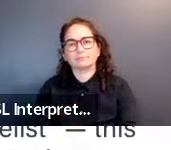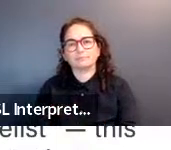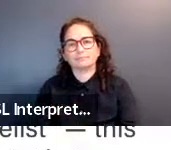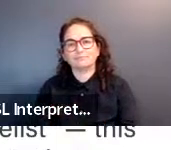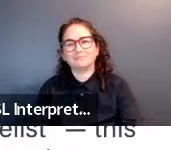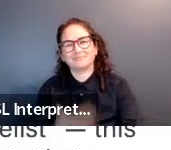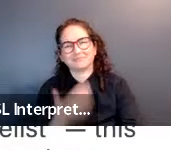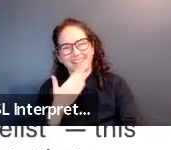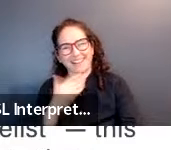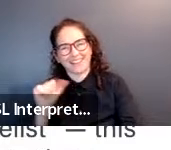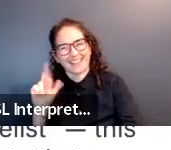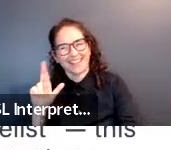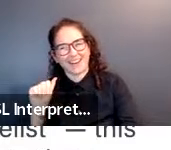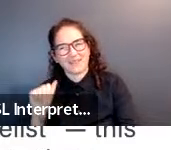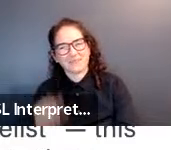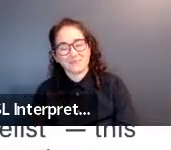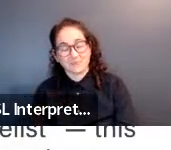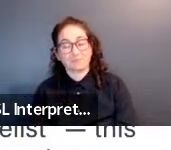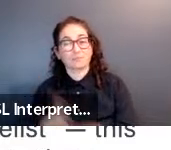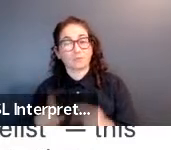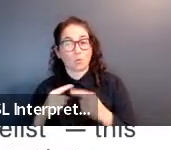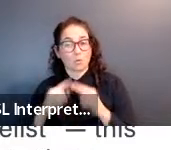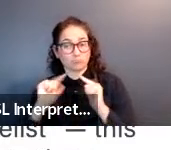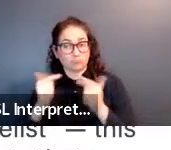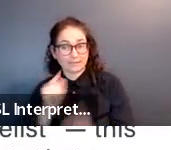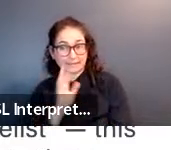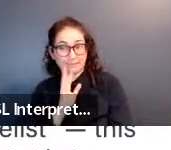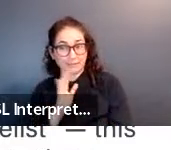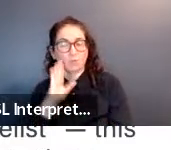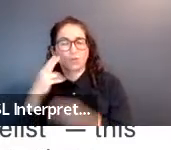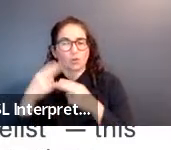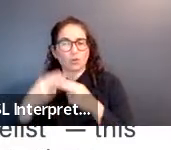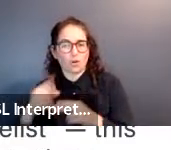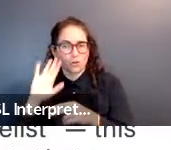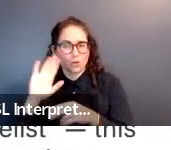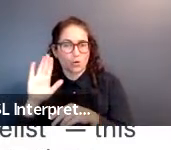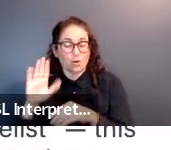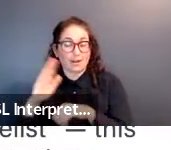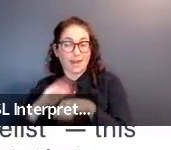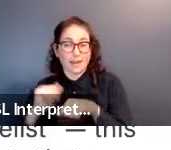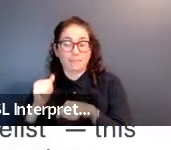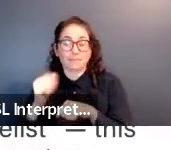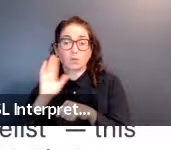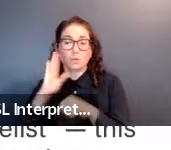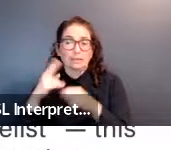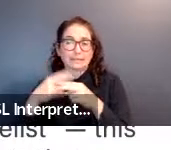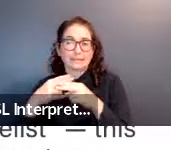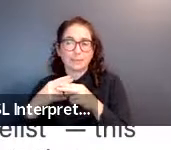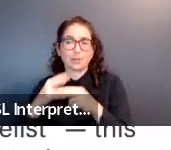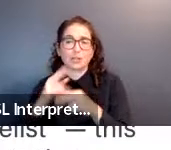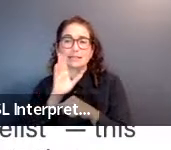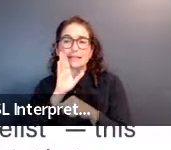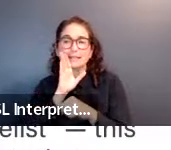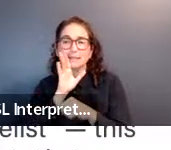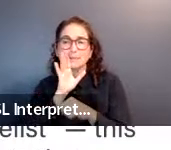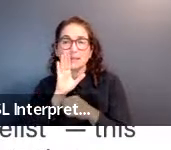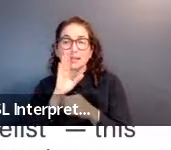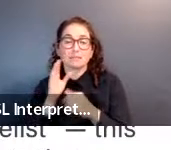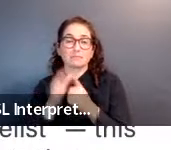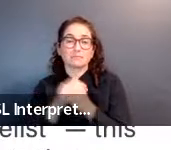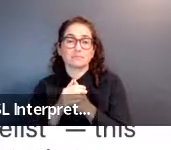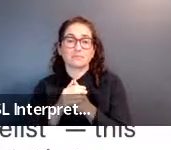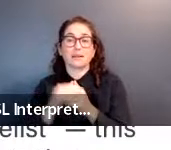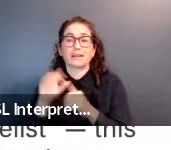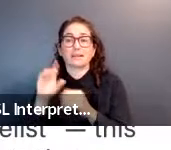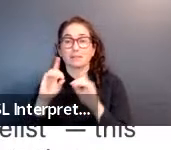Thank you, Lara. When it is your turn to speak, your name will be called and you will be granted temporary speaking privileges by the Department of City